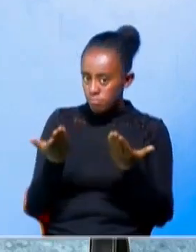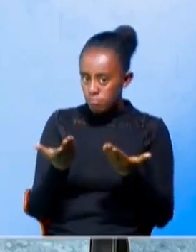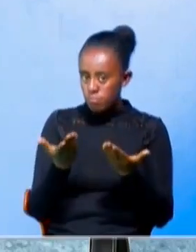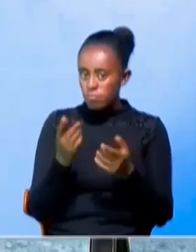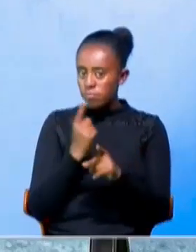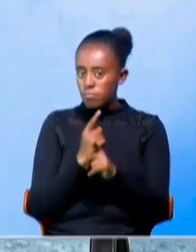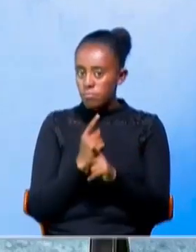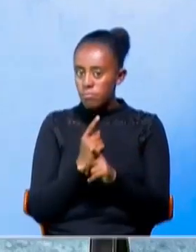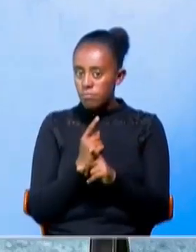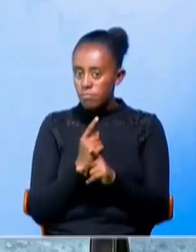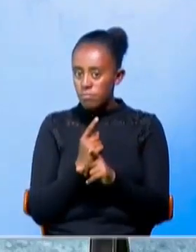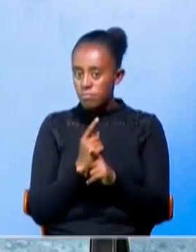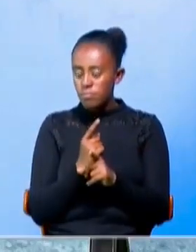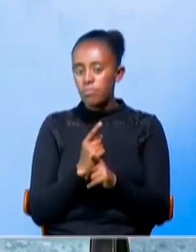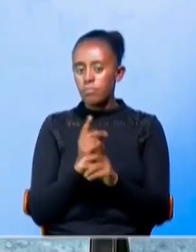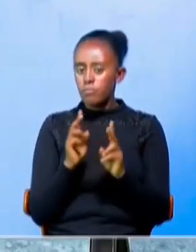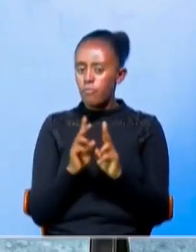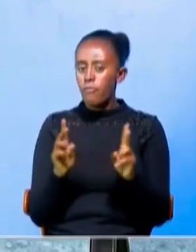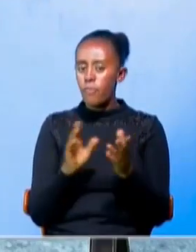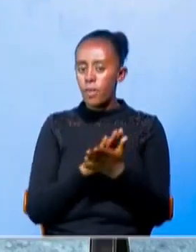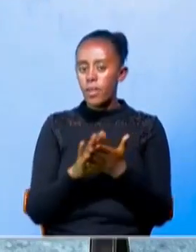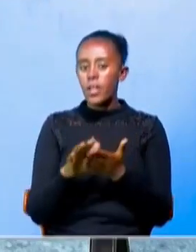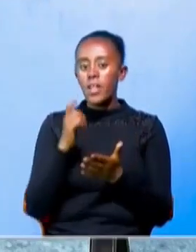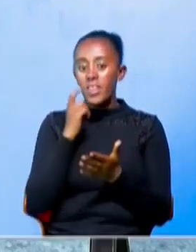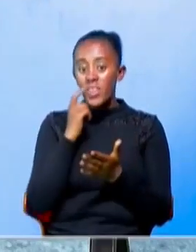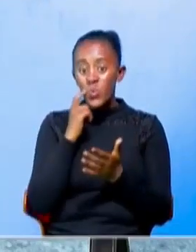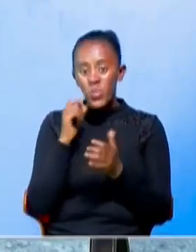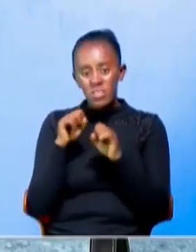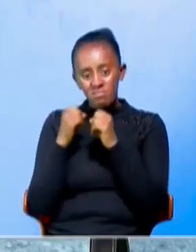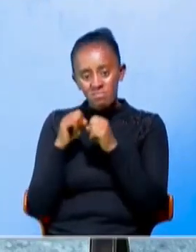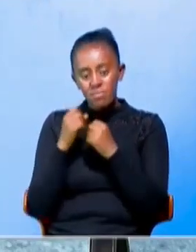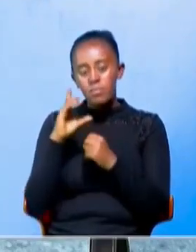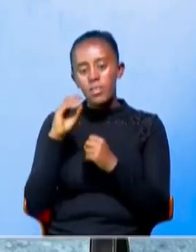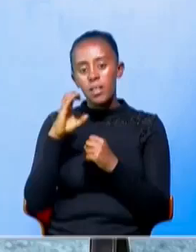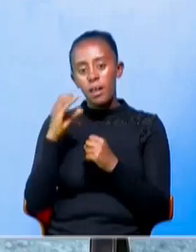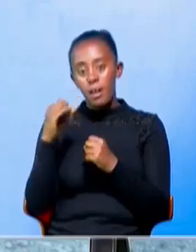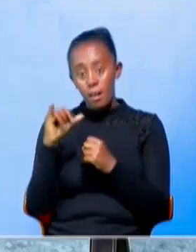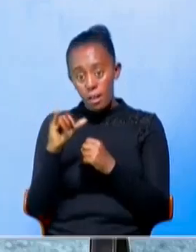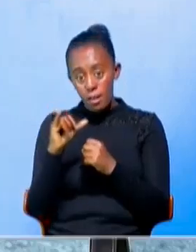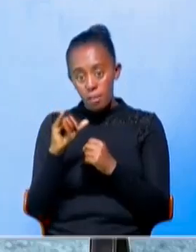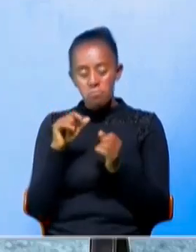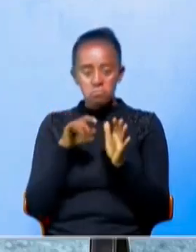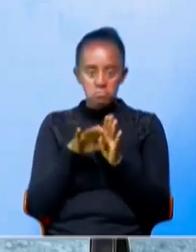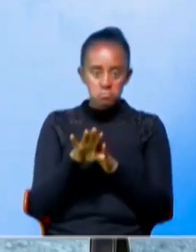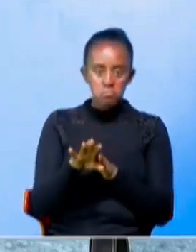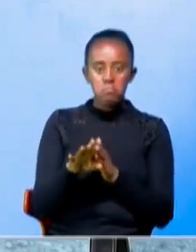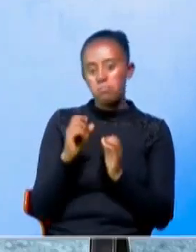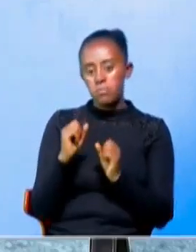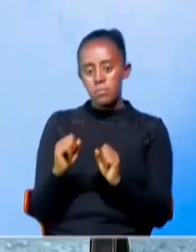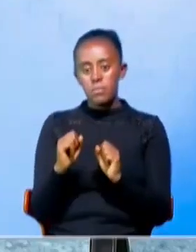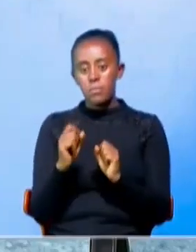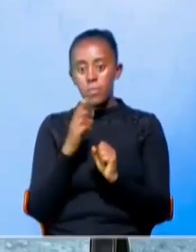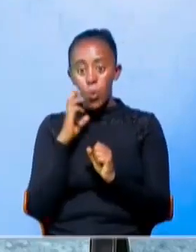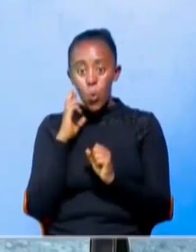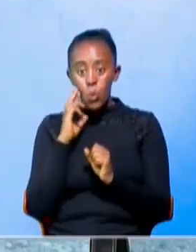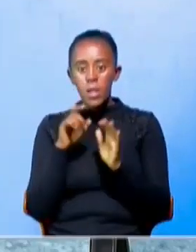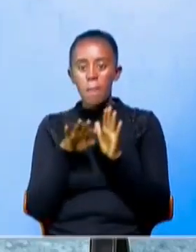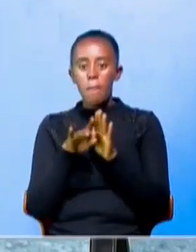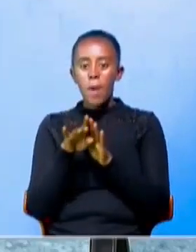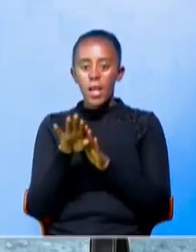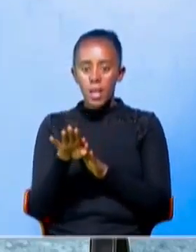is correct. Very nice. Tooth decay occurs for bacteria. Exactly. Occurs for